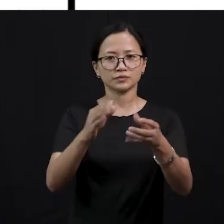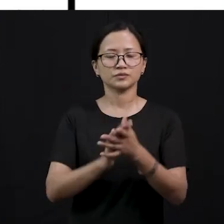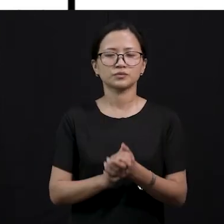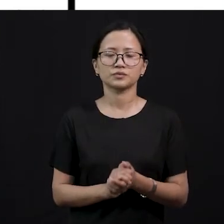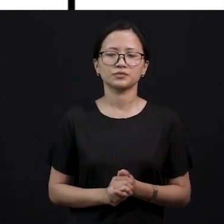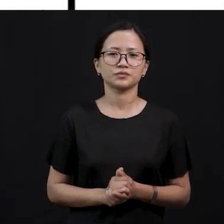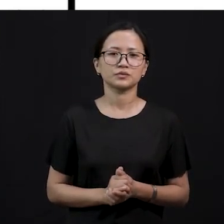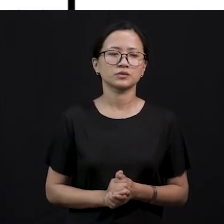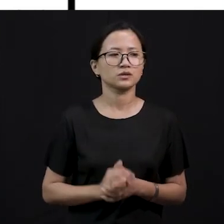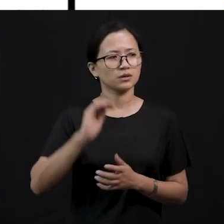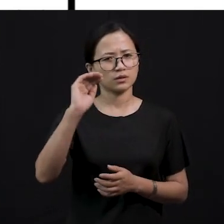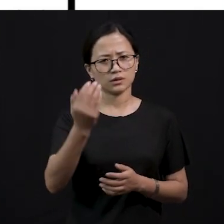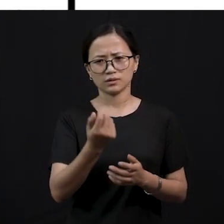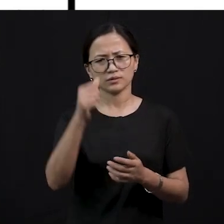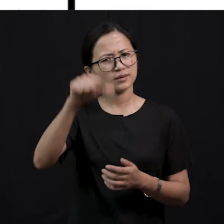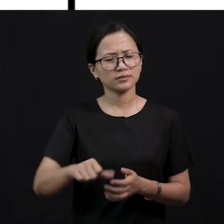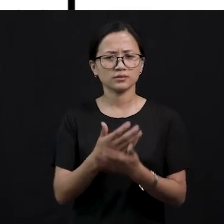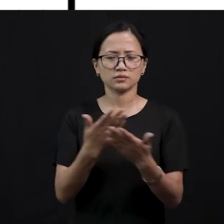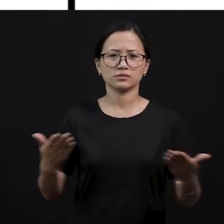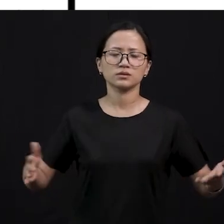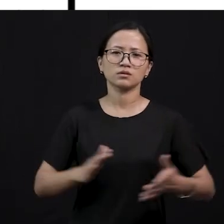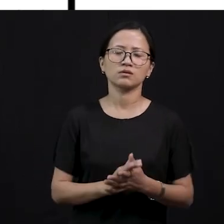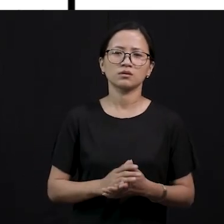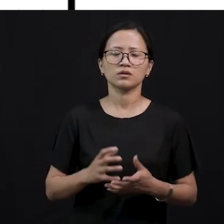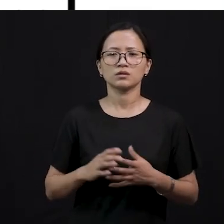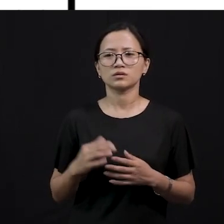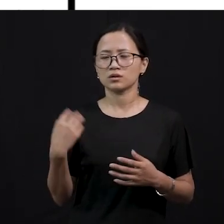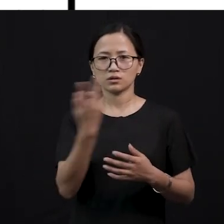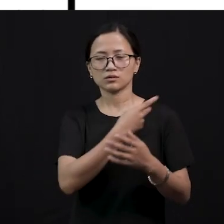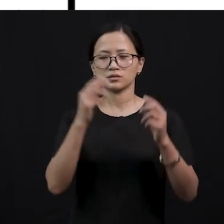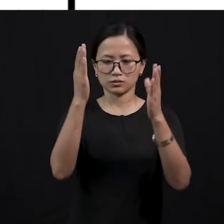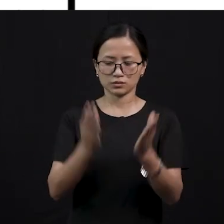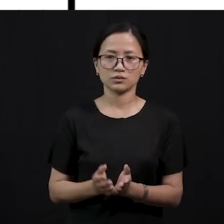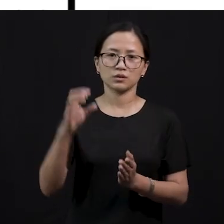So remember, anything that is secret, anything that can harm our country's